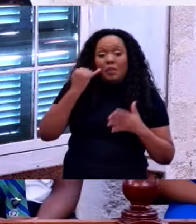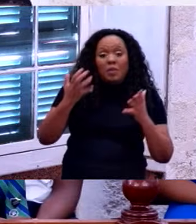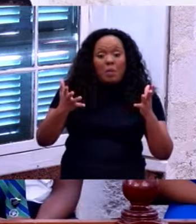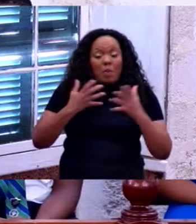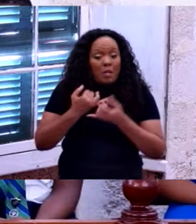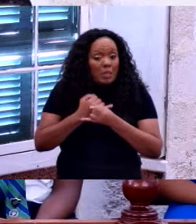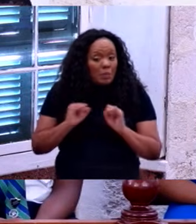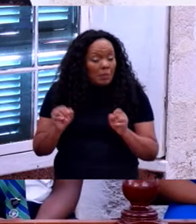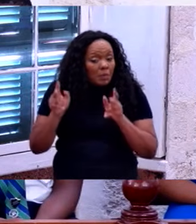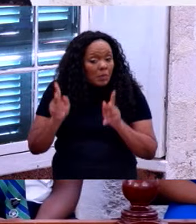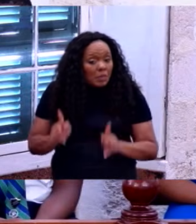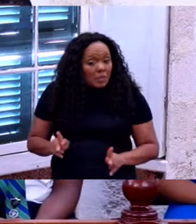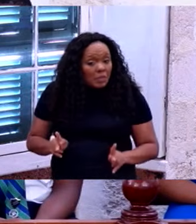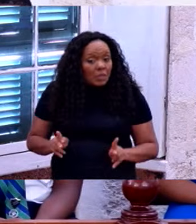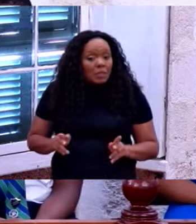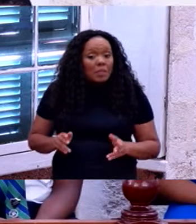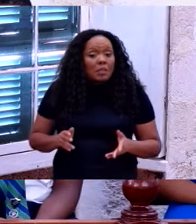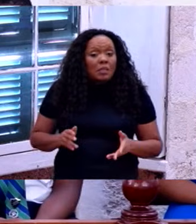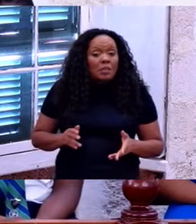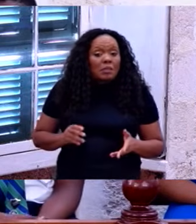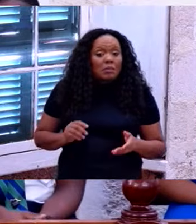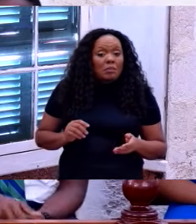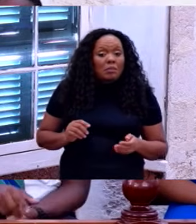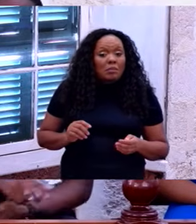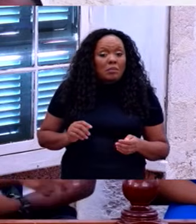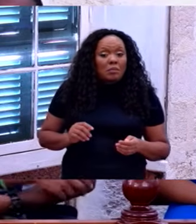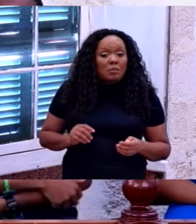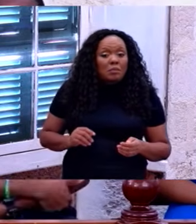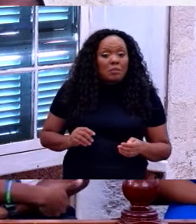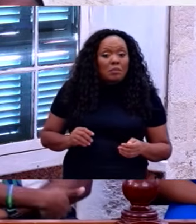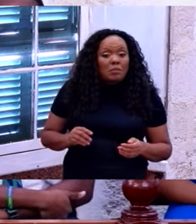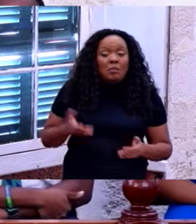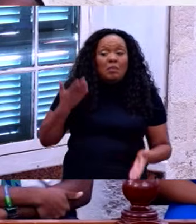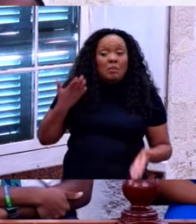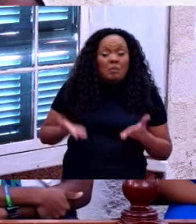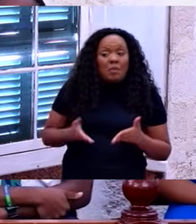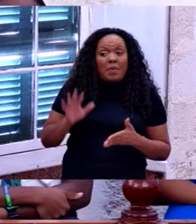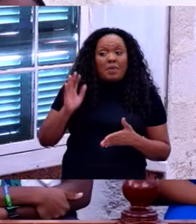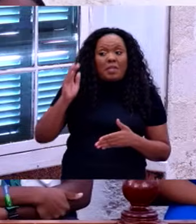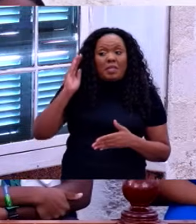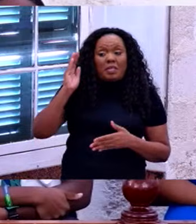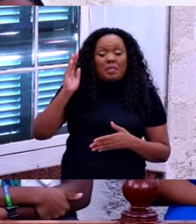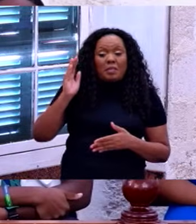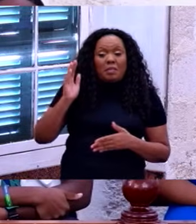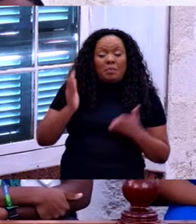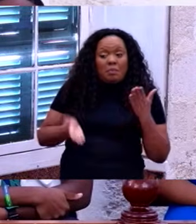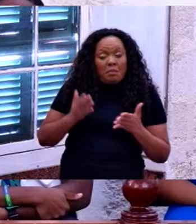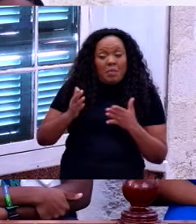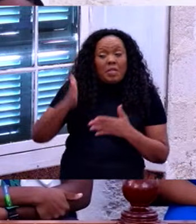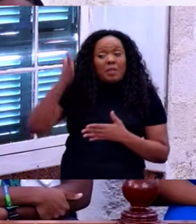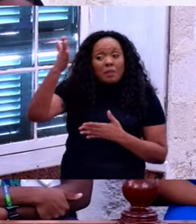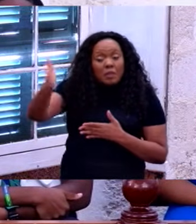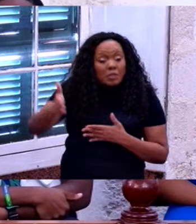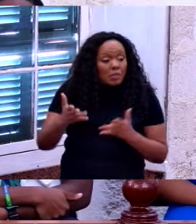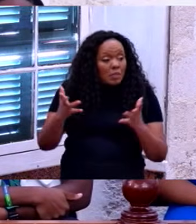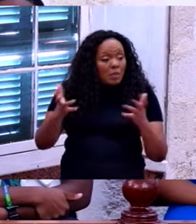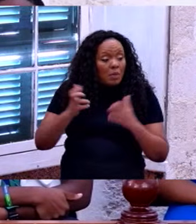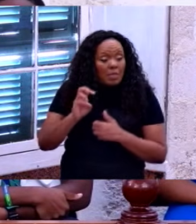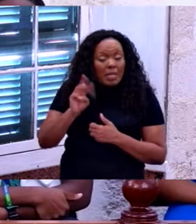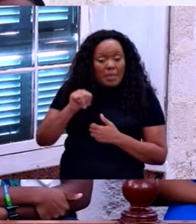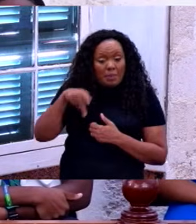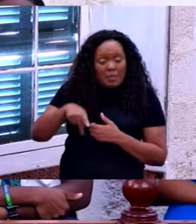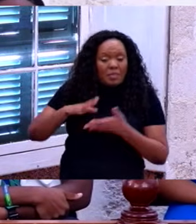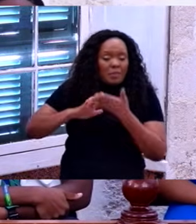be that you want an MP in the future to be your Speaker. So, like